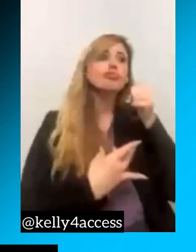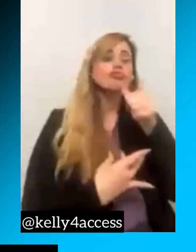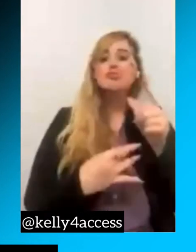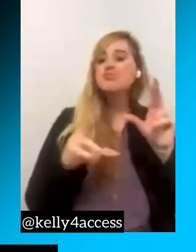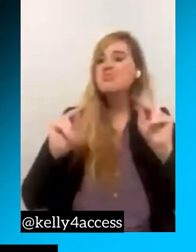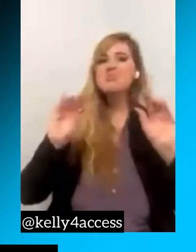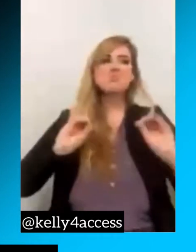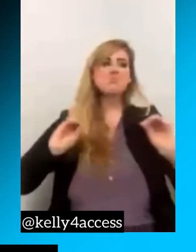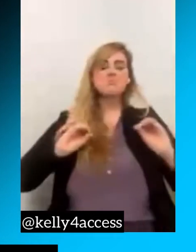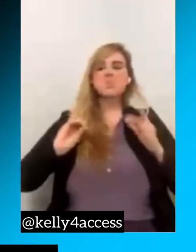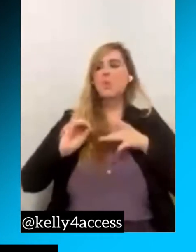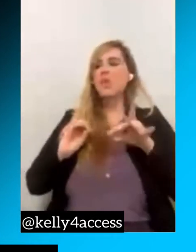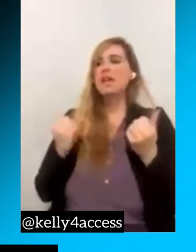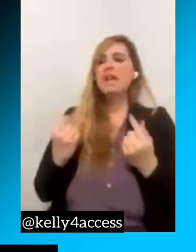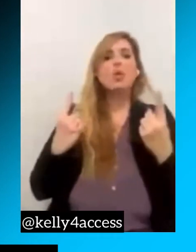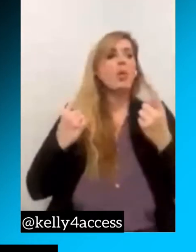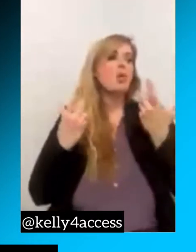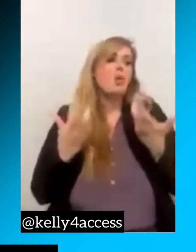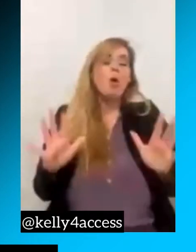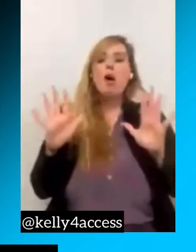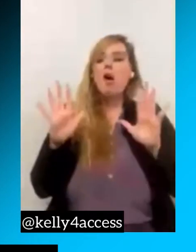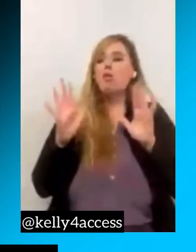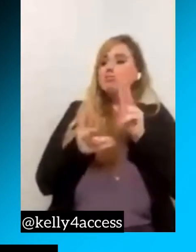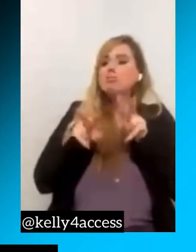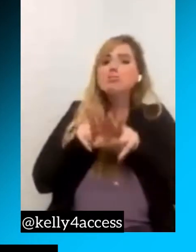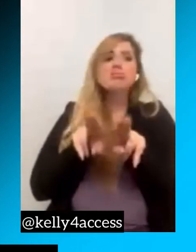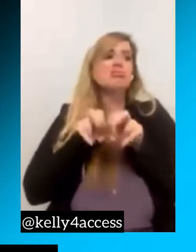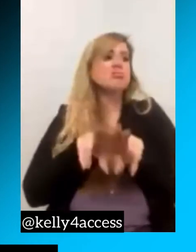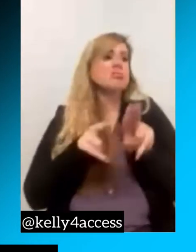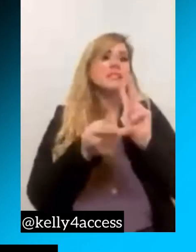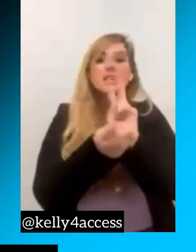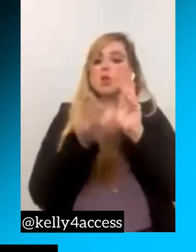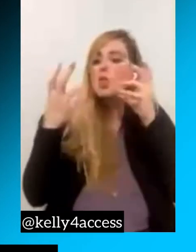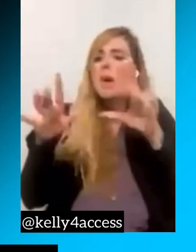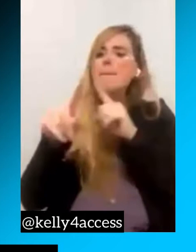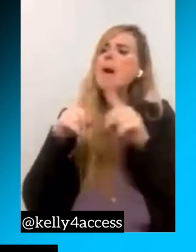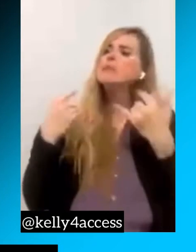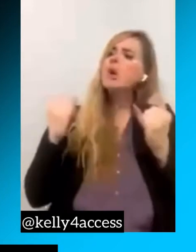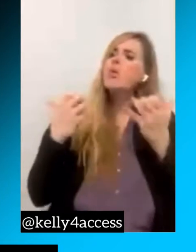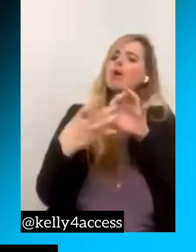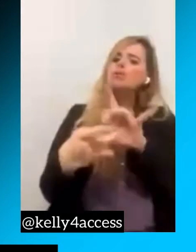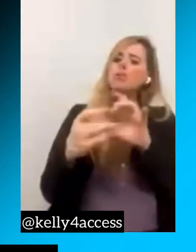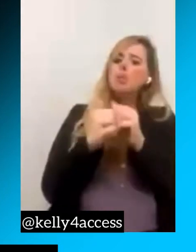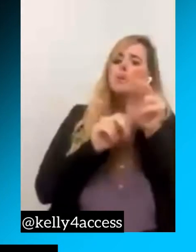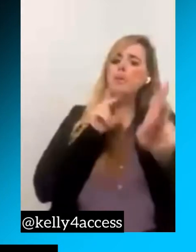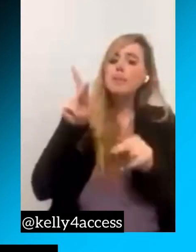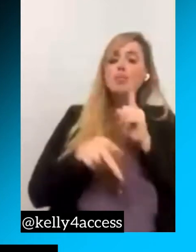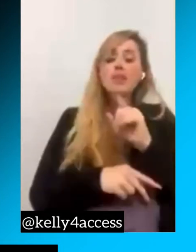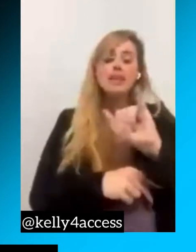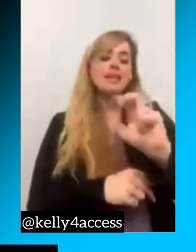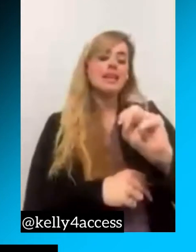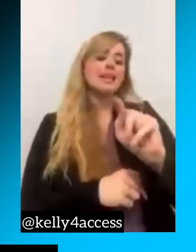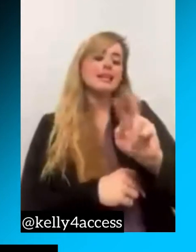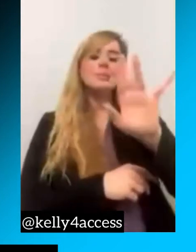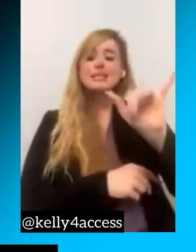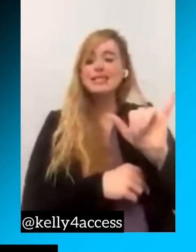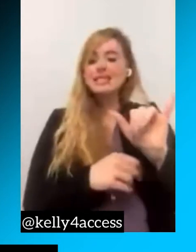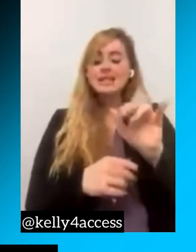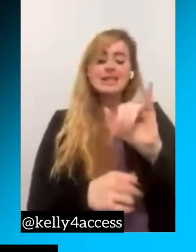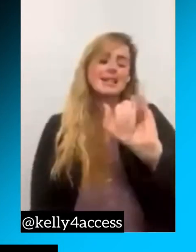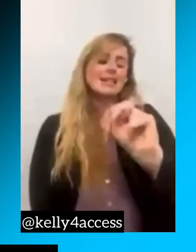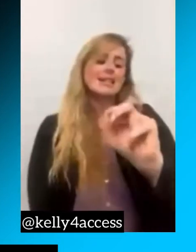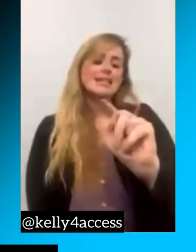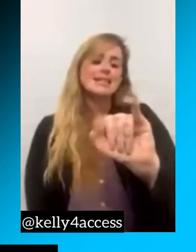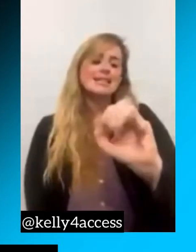therefore, like, intimacy is a lot more than just sex. And I had this quote posted a while back